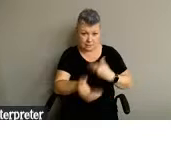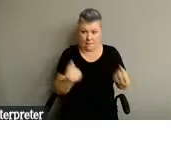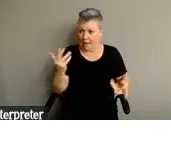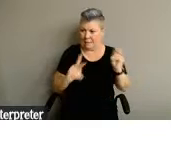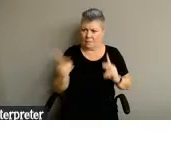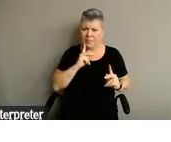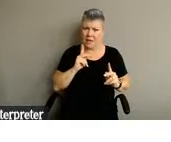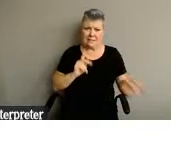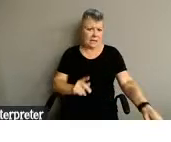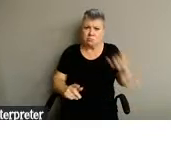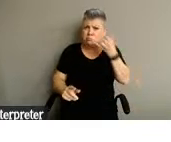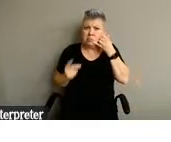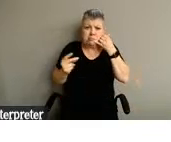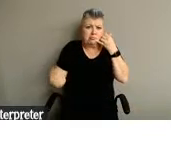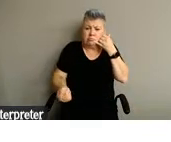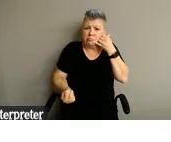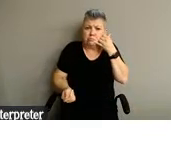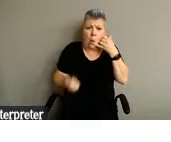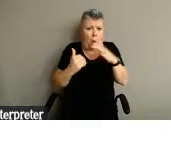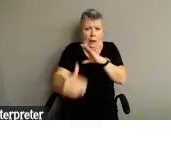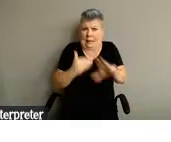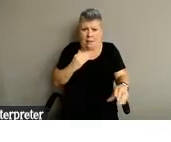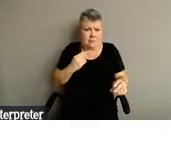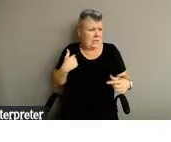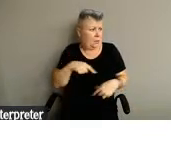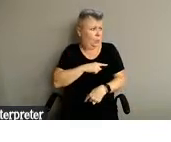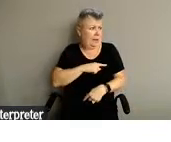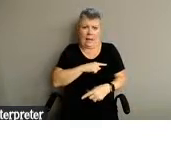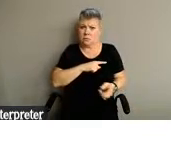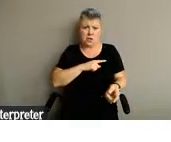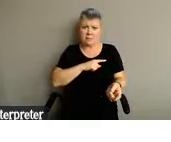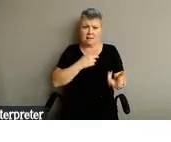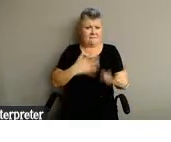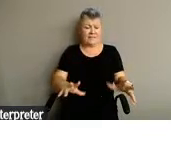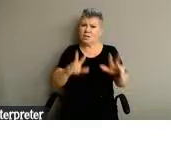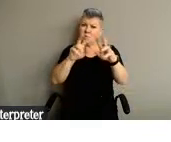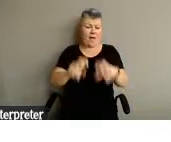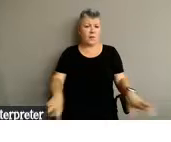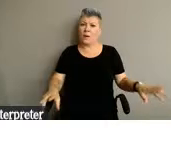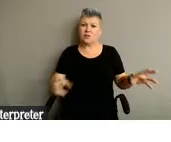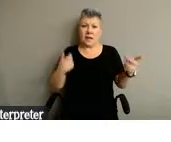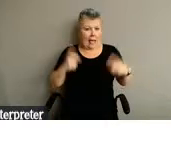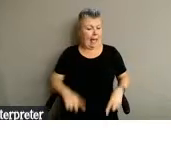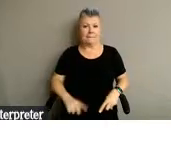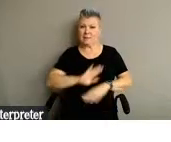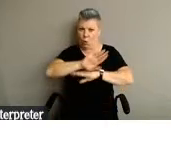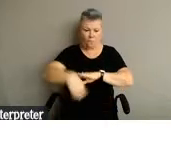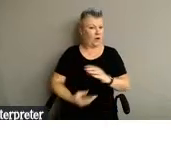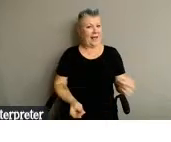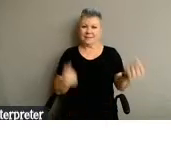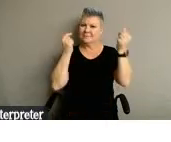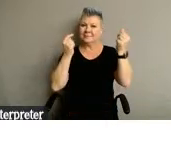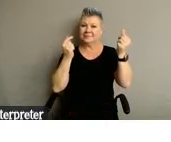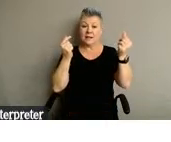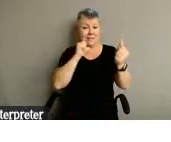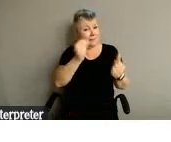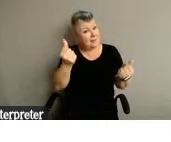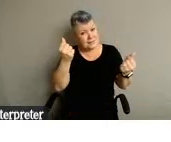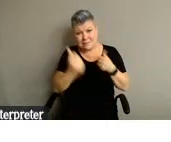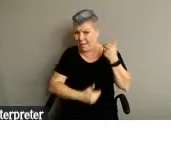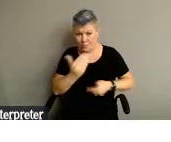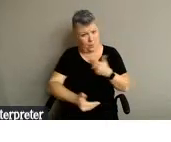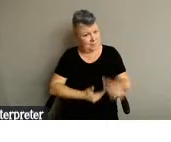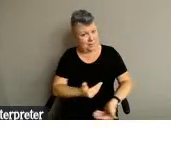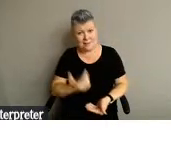just pick up the phone, call us, or send us an email, and we can just complete an evaluation and make it happen overnight, and that's not the process. And I